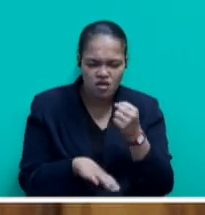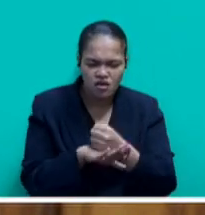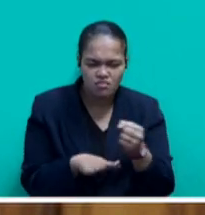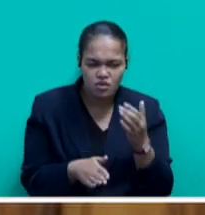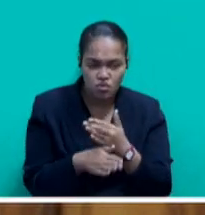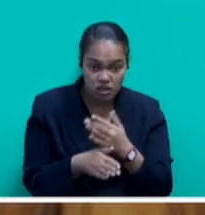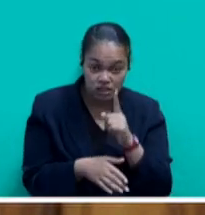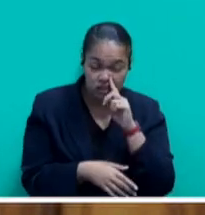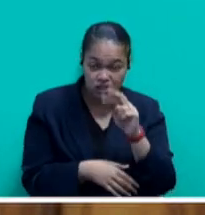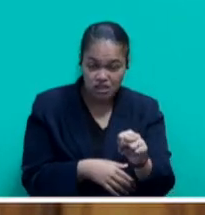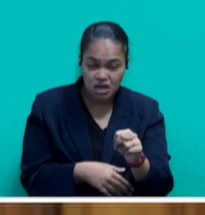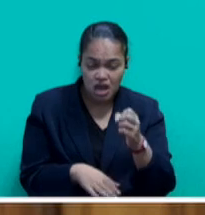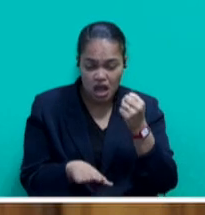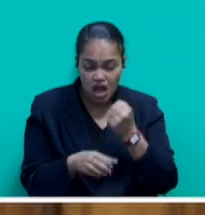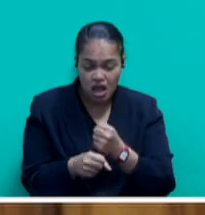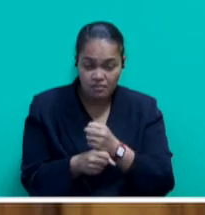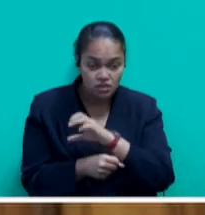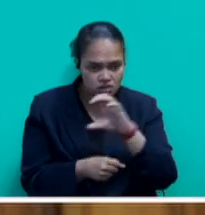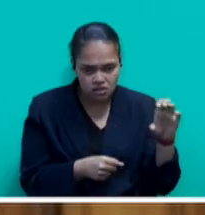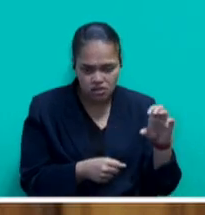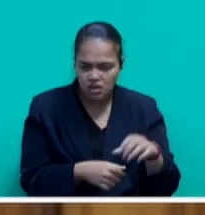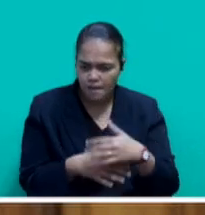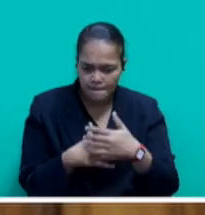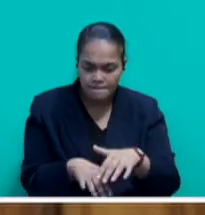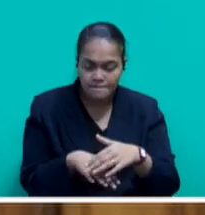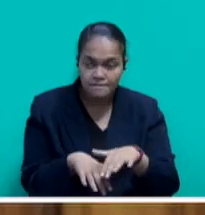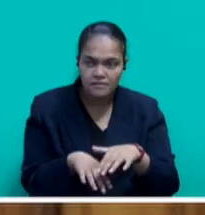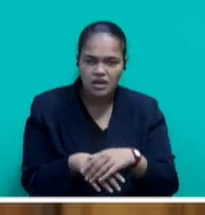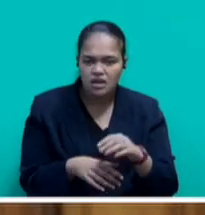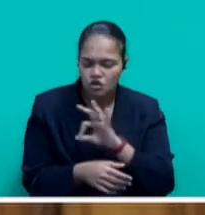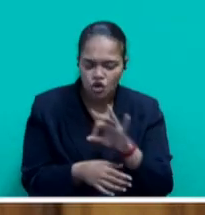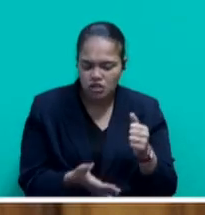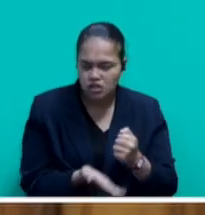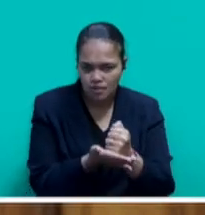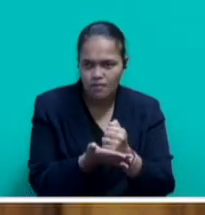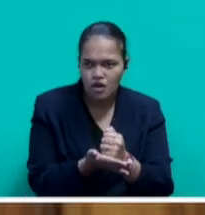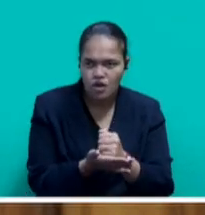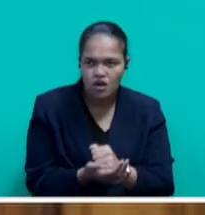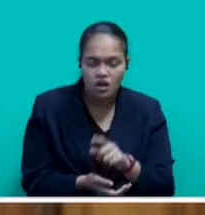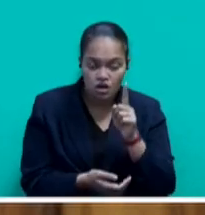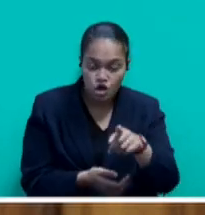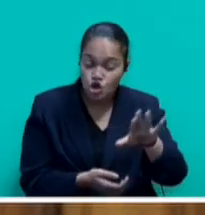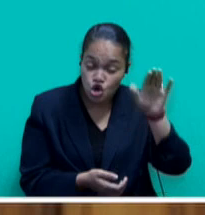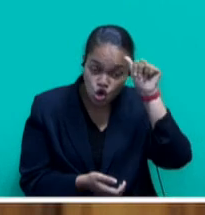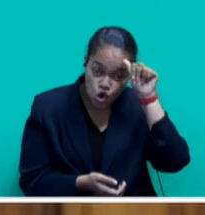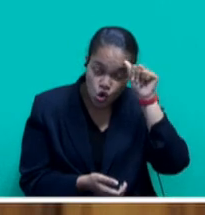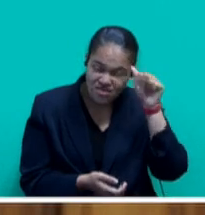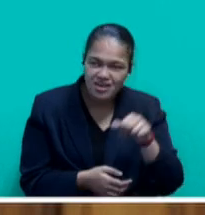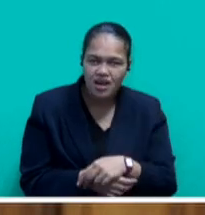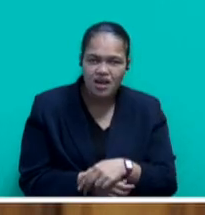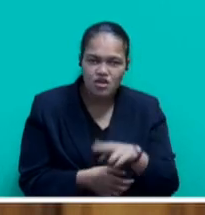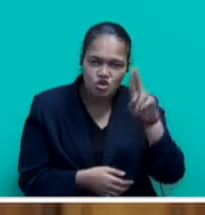in the company of citizens who did not publicly support government policy. It is a known fact that many would